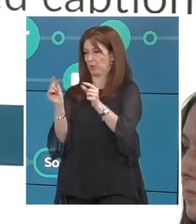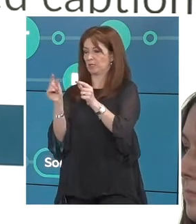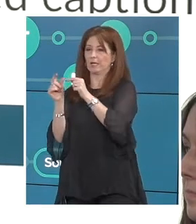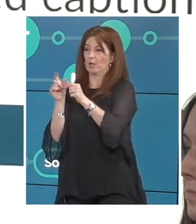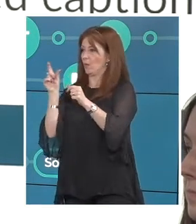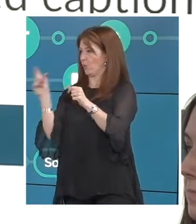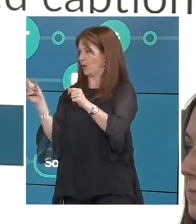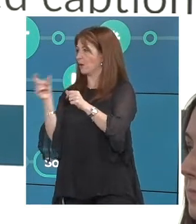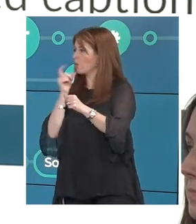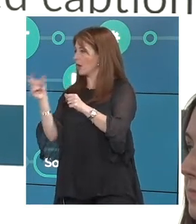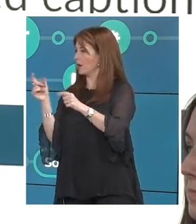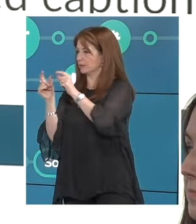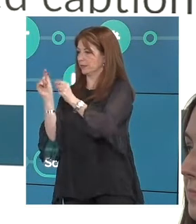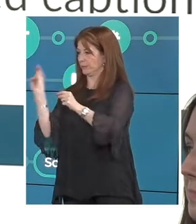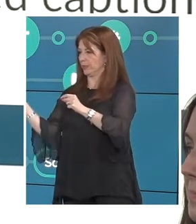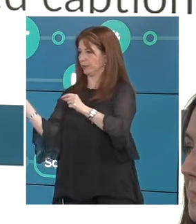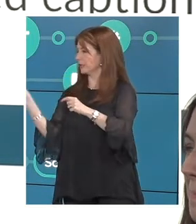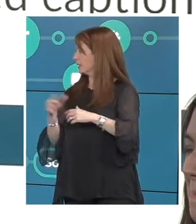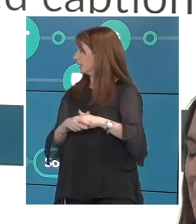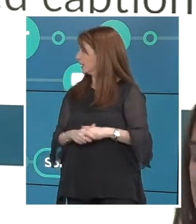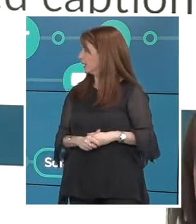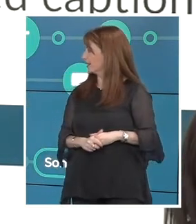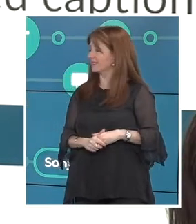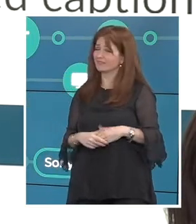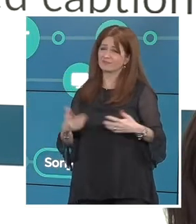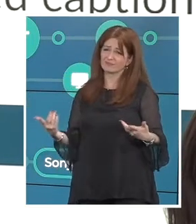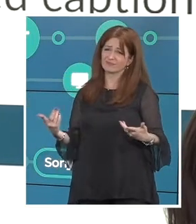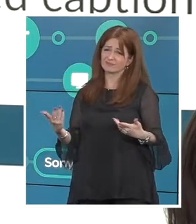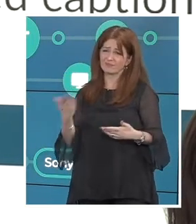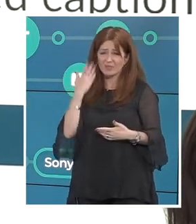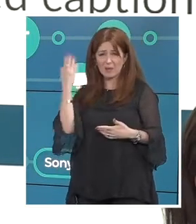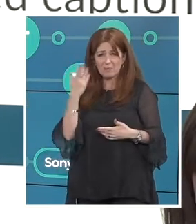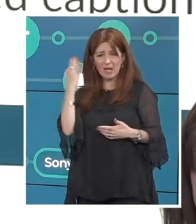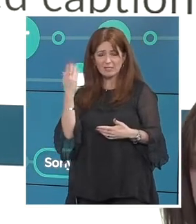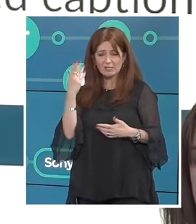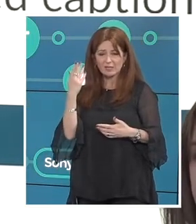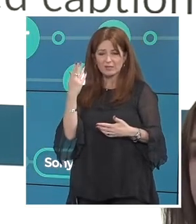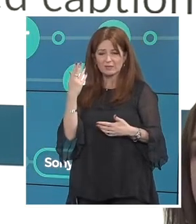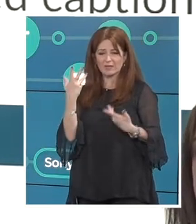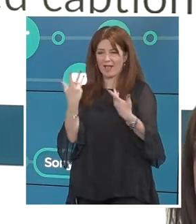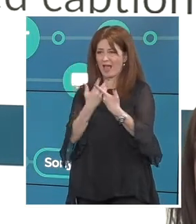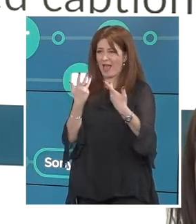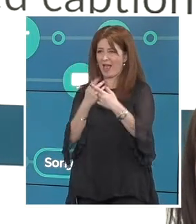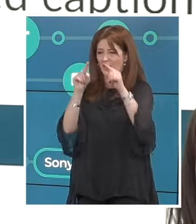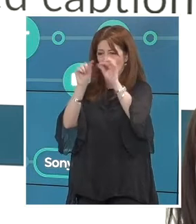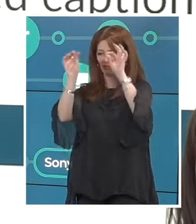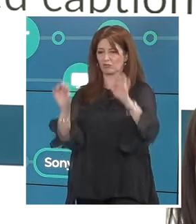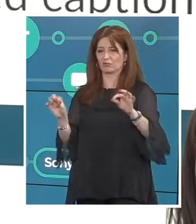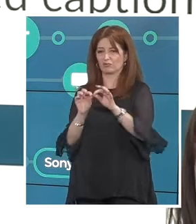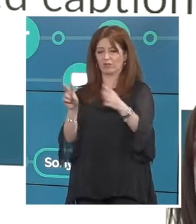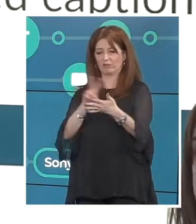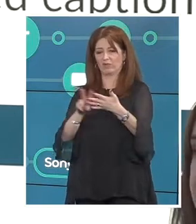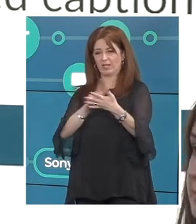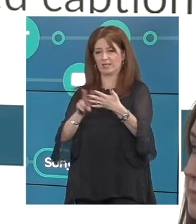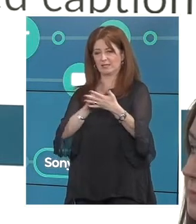emoji. I'm not sure why people do this, but yeah, if you imagine how a screen reader interprets that, they're going to be reading out